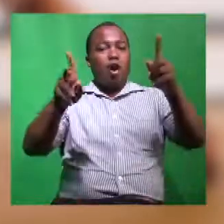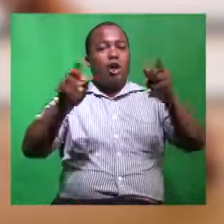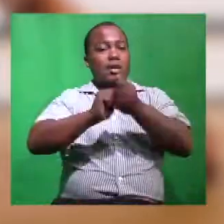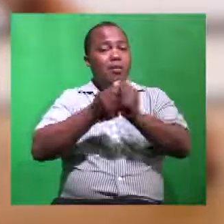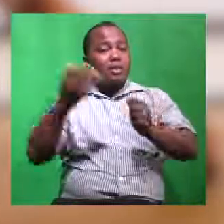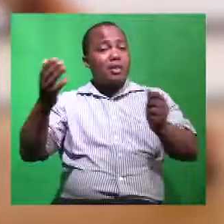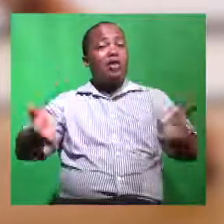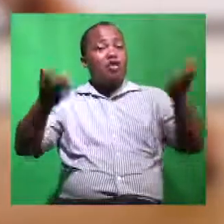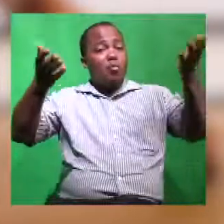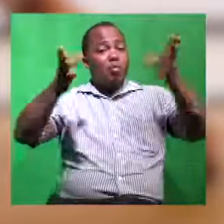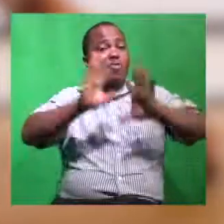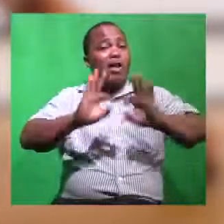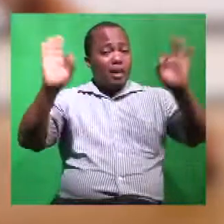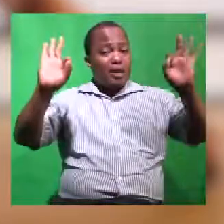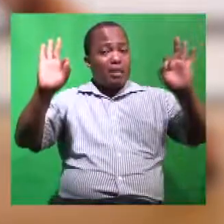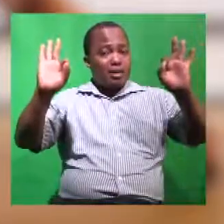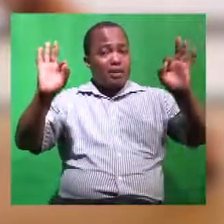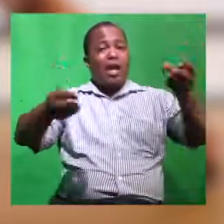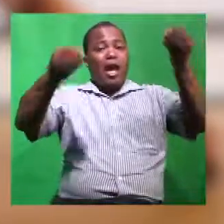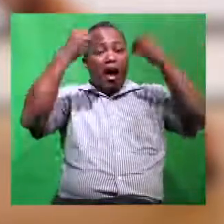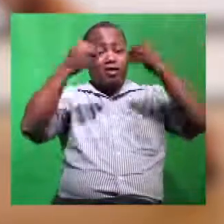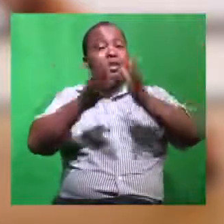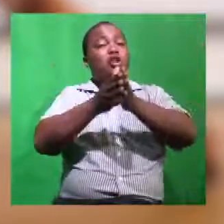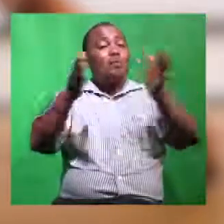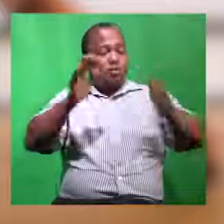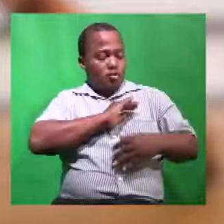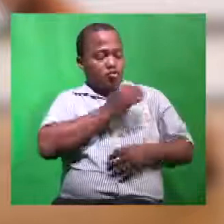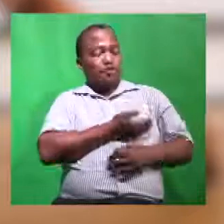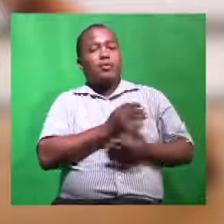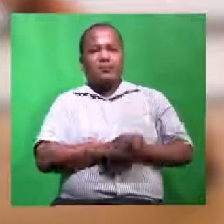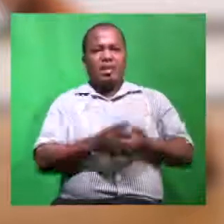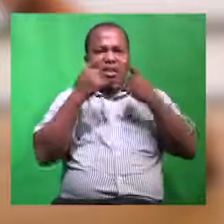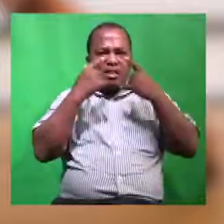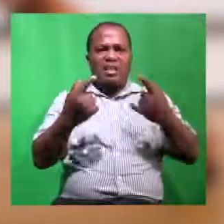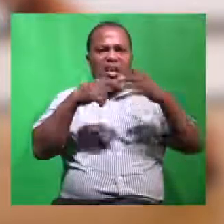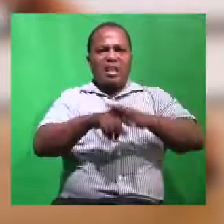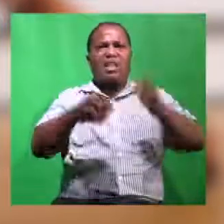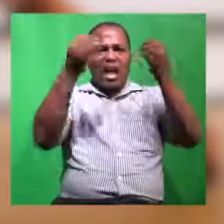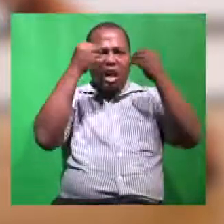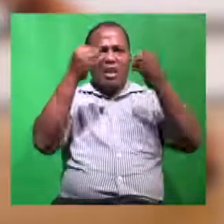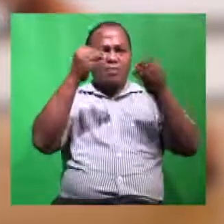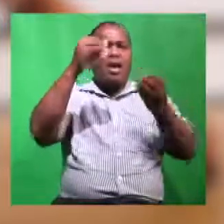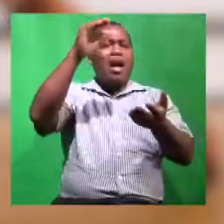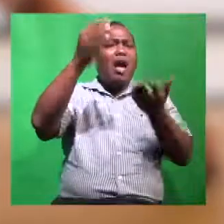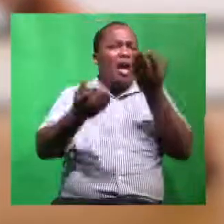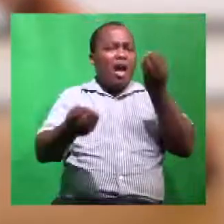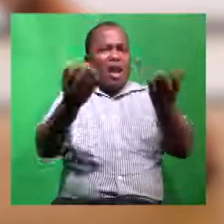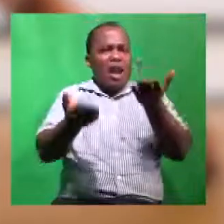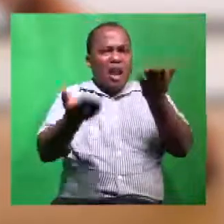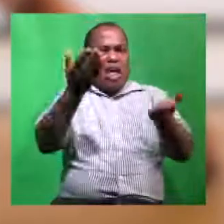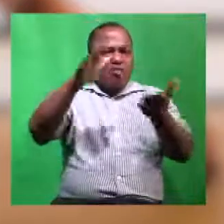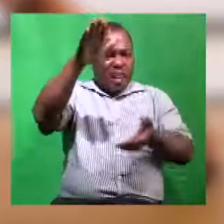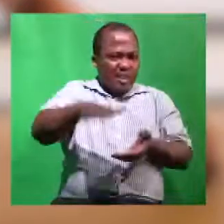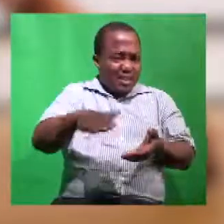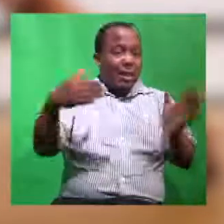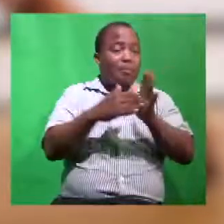Another one, to improve and increase educational opportunities to women. We can see education maybe in lower level, even